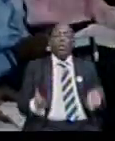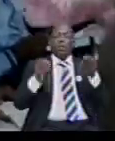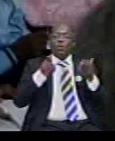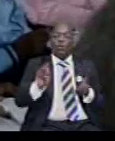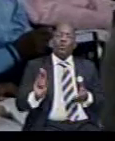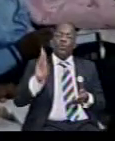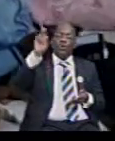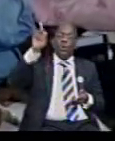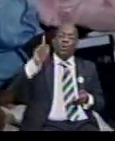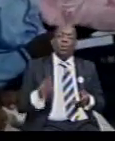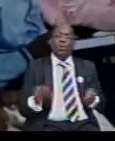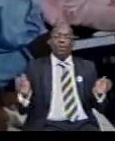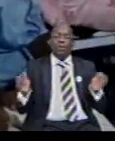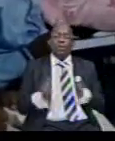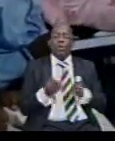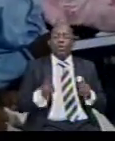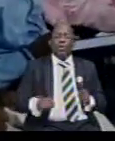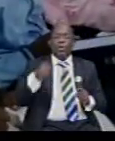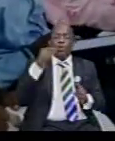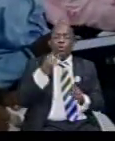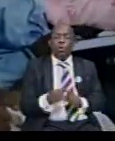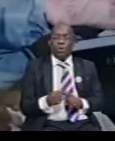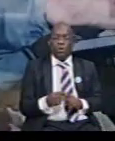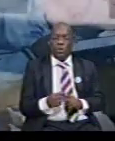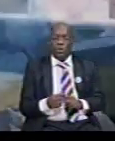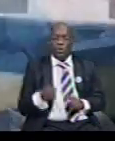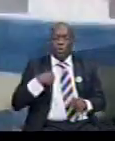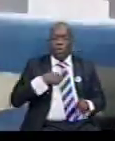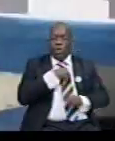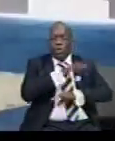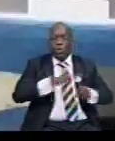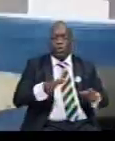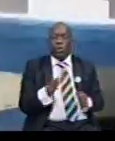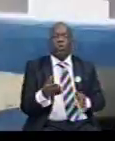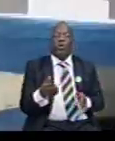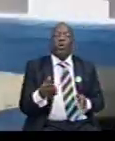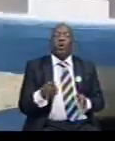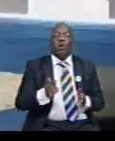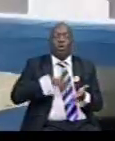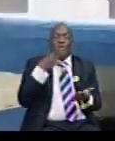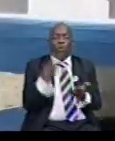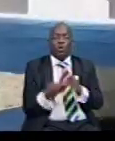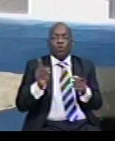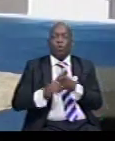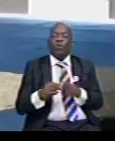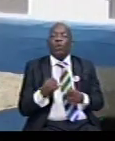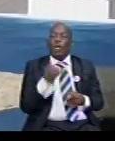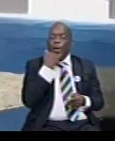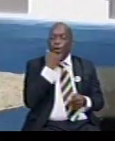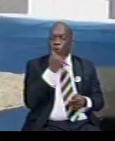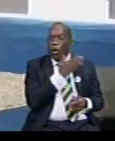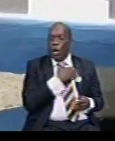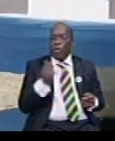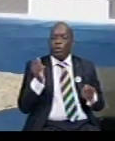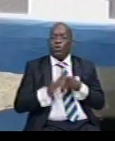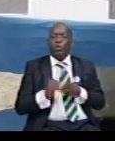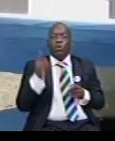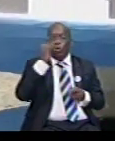don't swerve to error and swerve to false doctrine and swerve